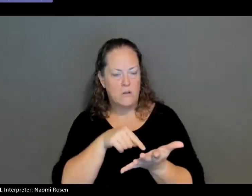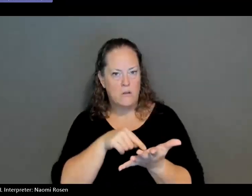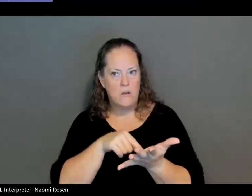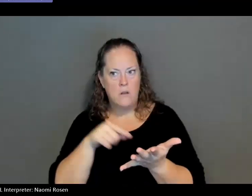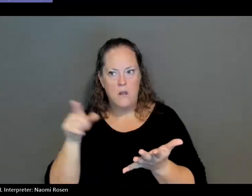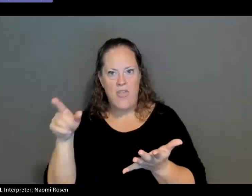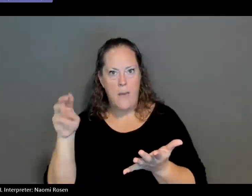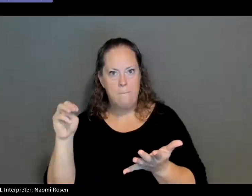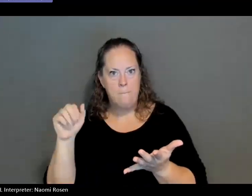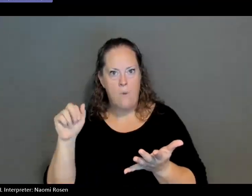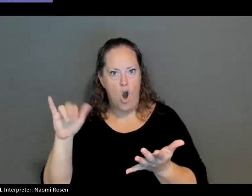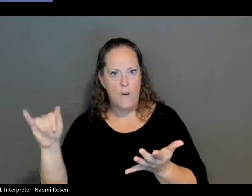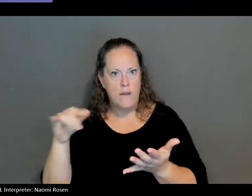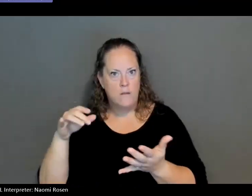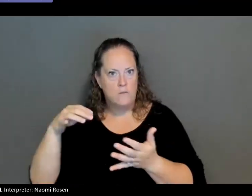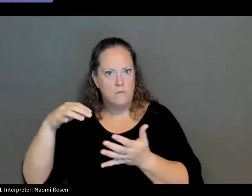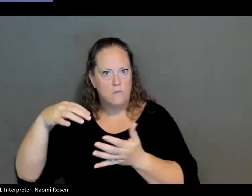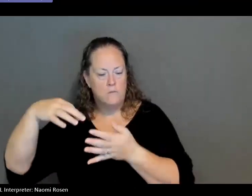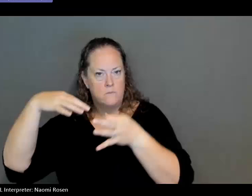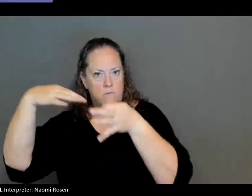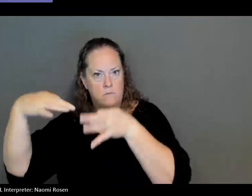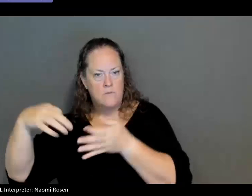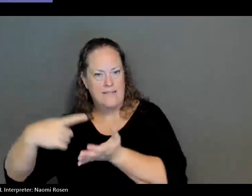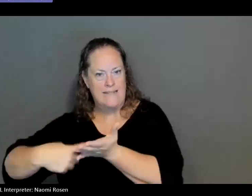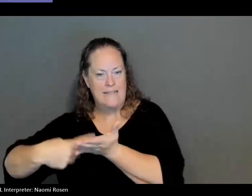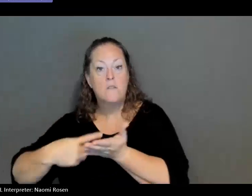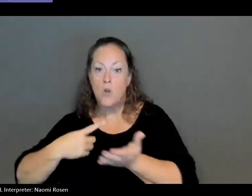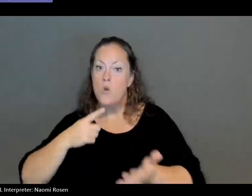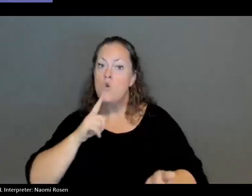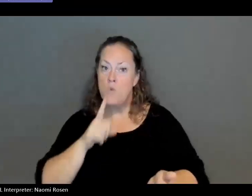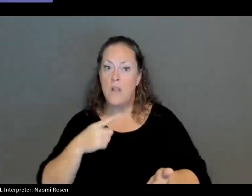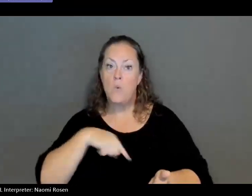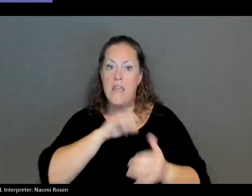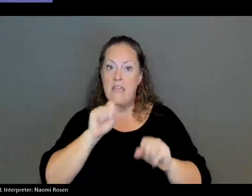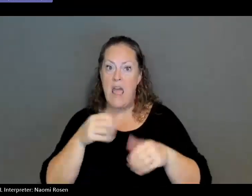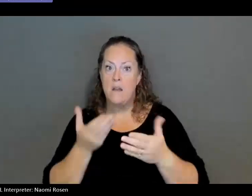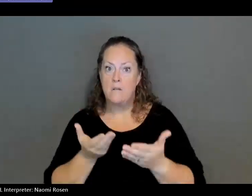really the core of the information that we can provide, and they have lots of